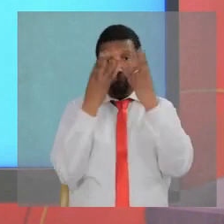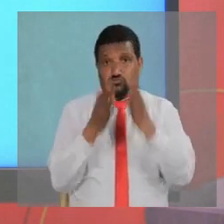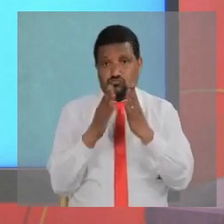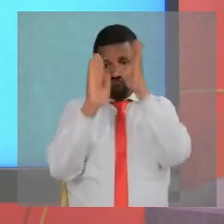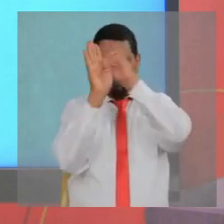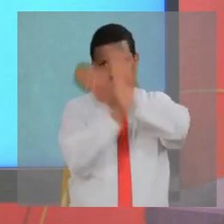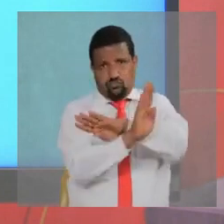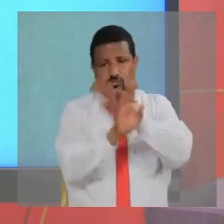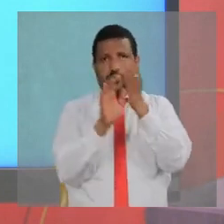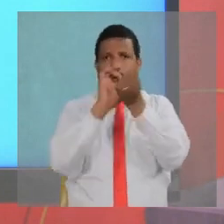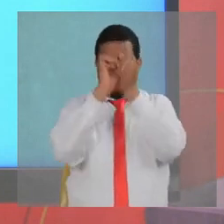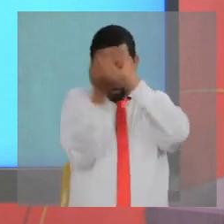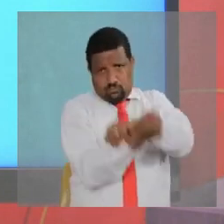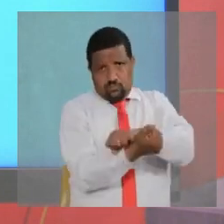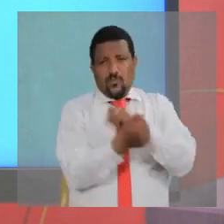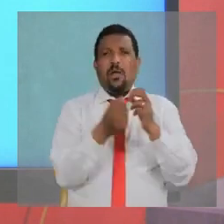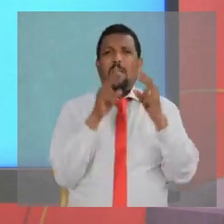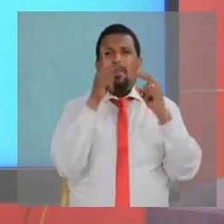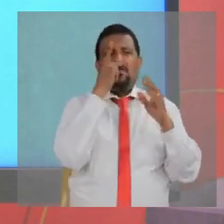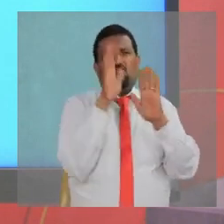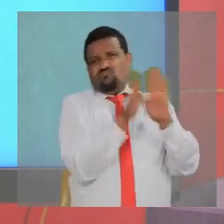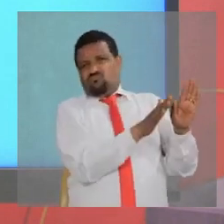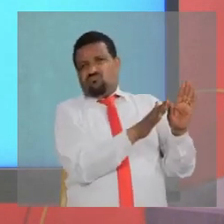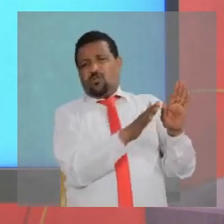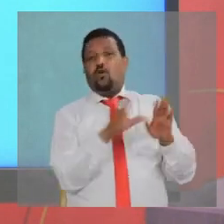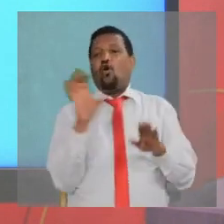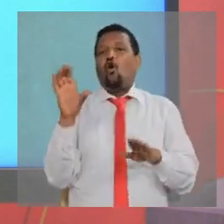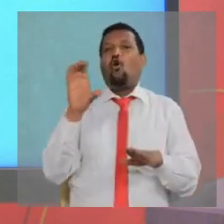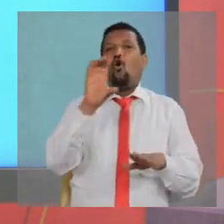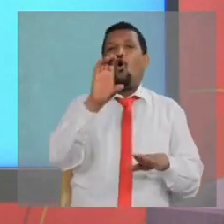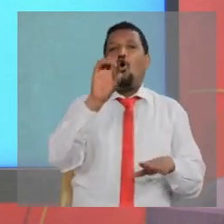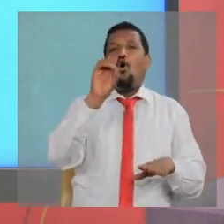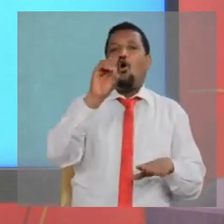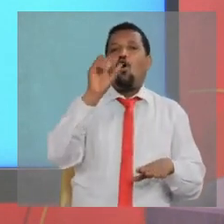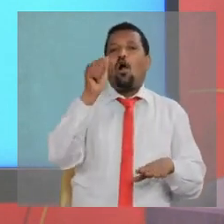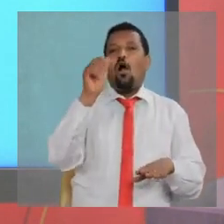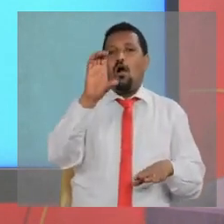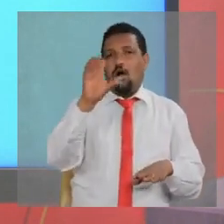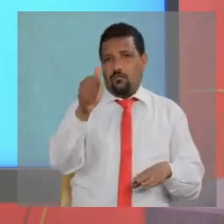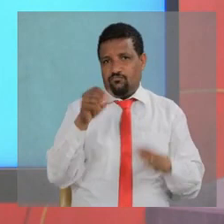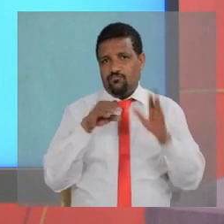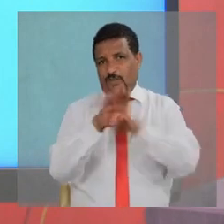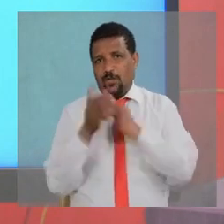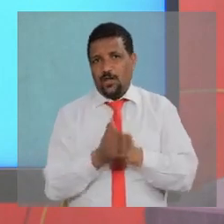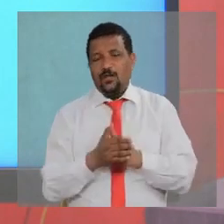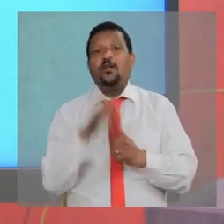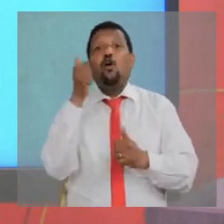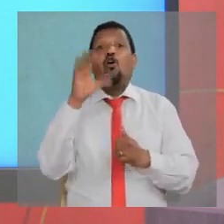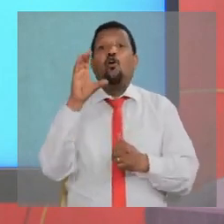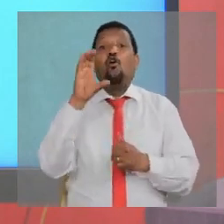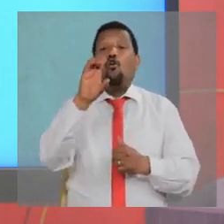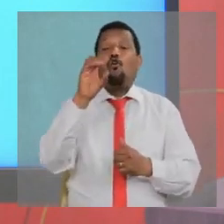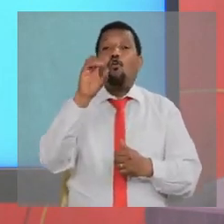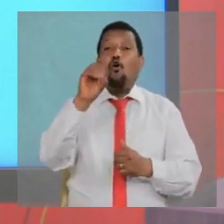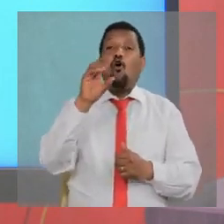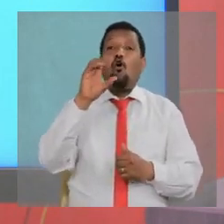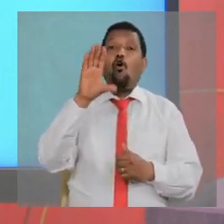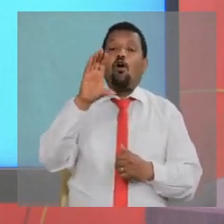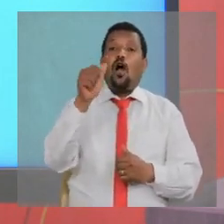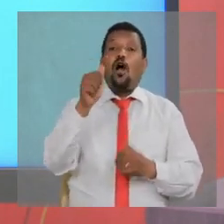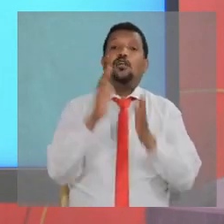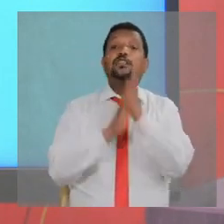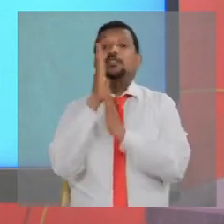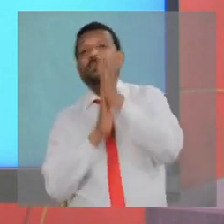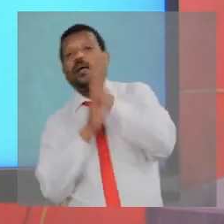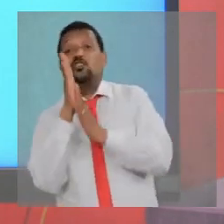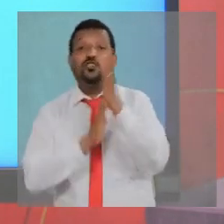shift their consumption of Pepsi to consumption of Coca. Then what would happen to the Coca? The demand for Coca?